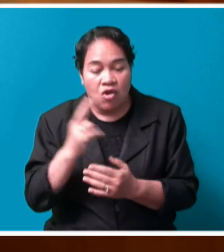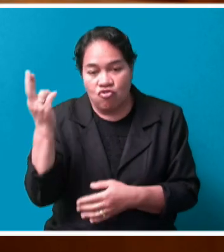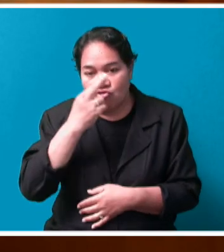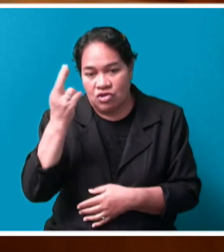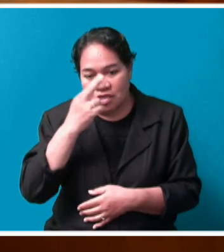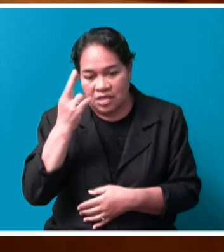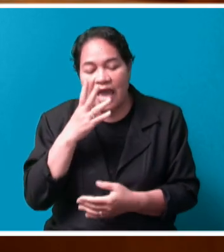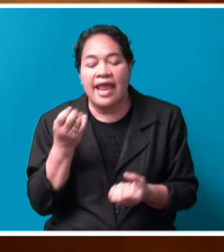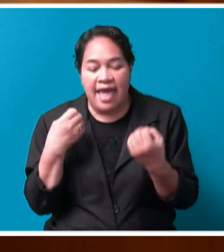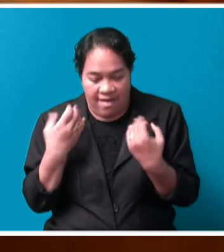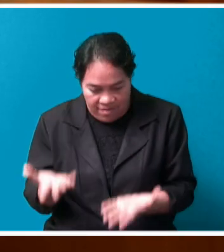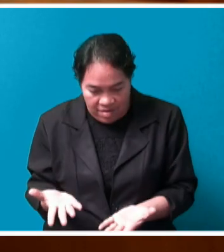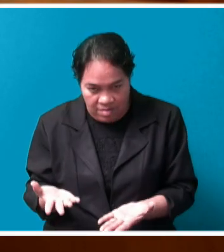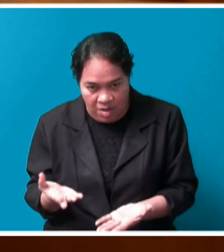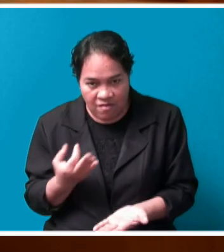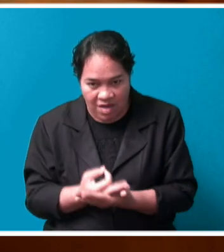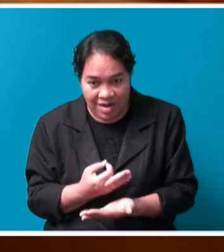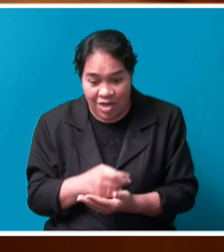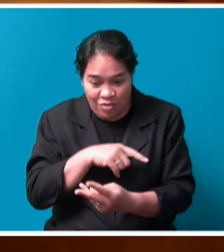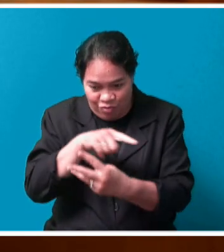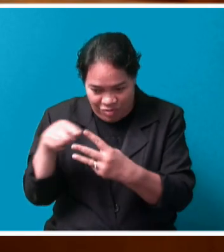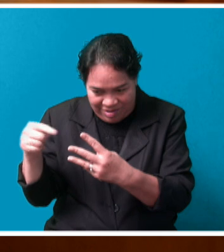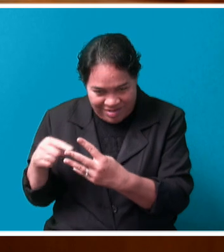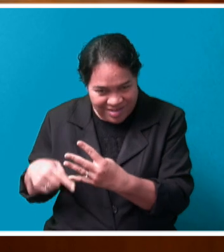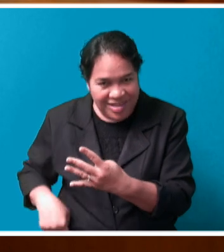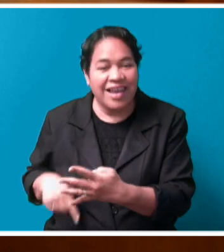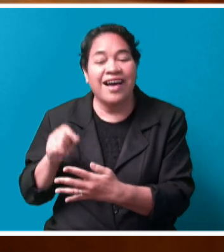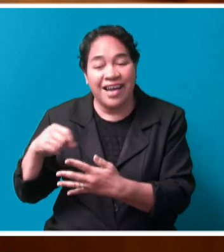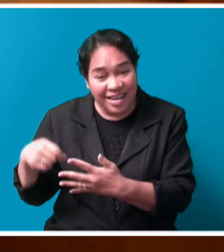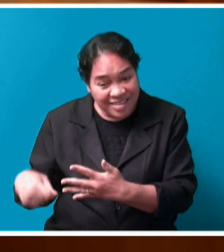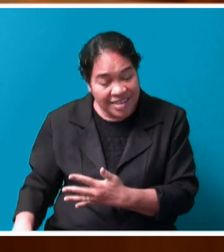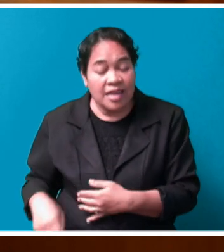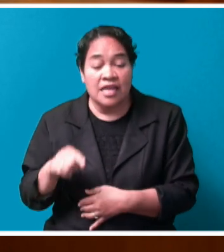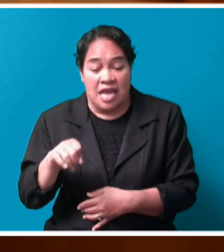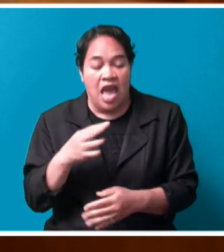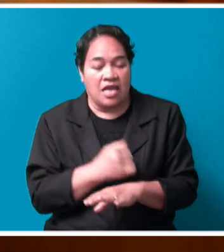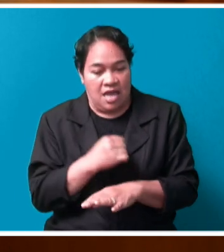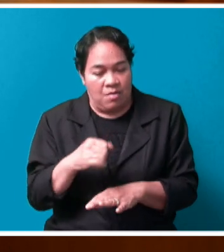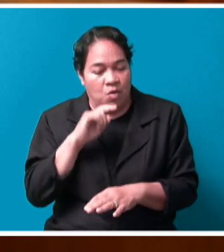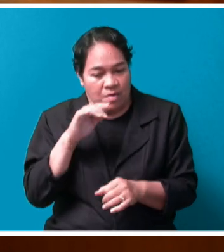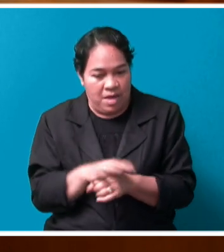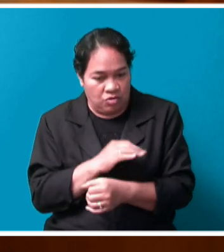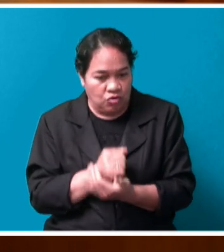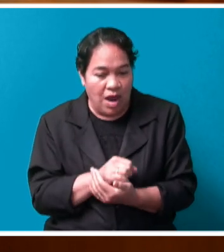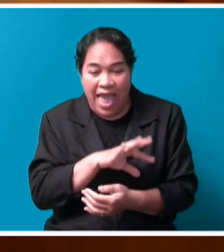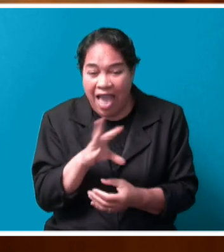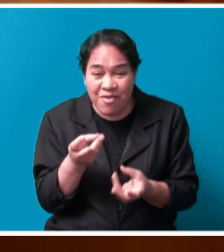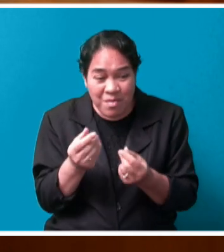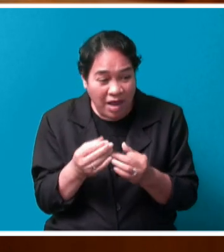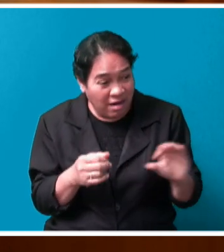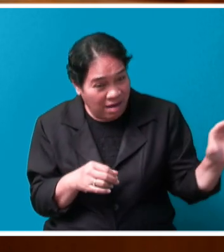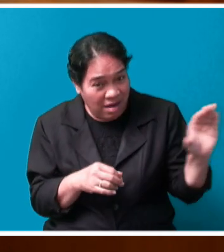financing. Through this approach, government seeks to ensure that every public dollar is